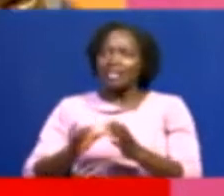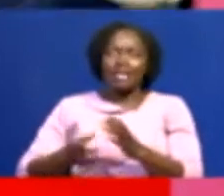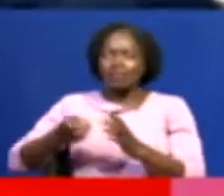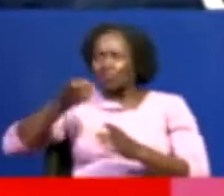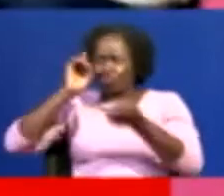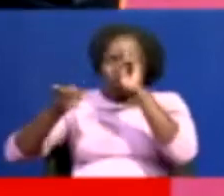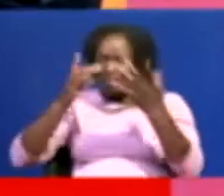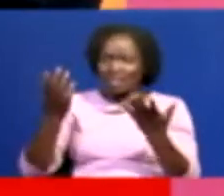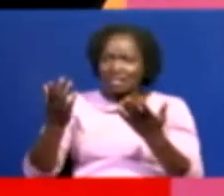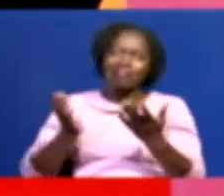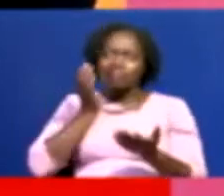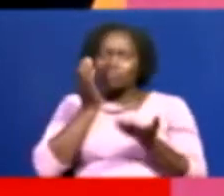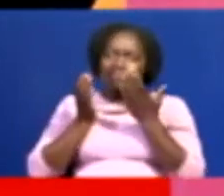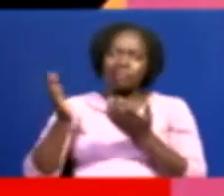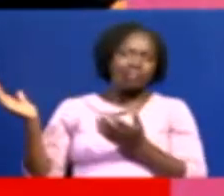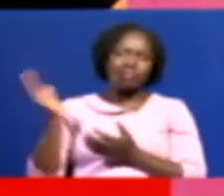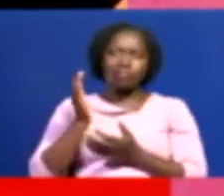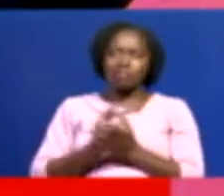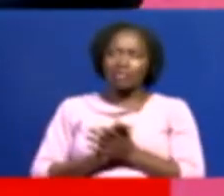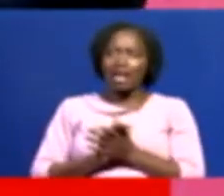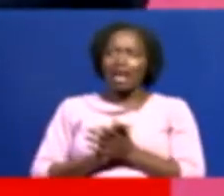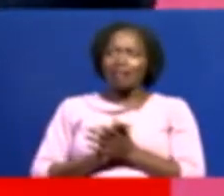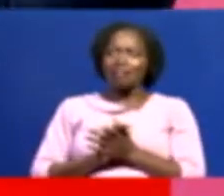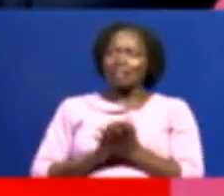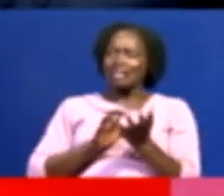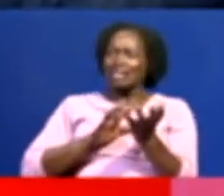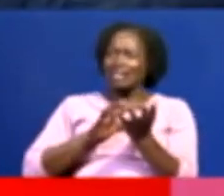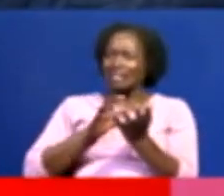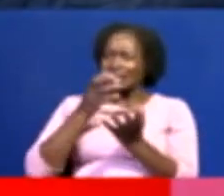You know, we saw very gory pictures of